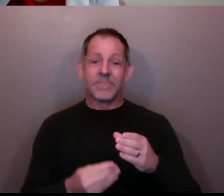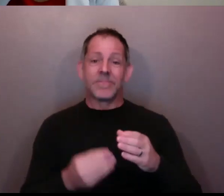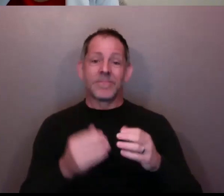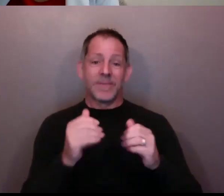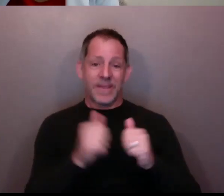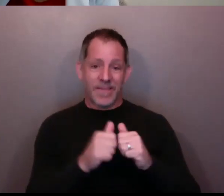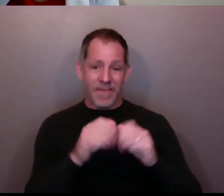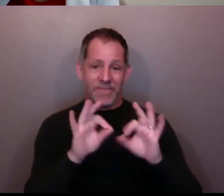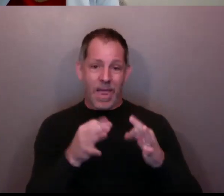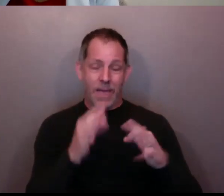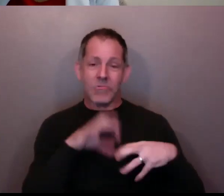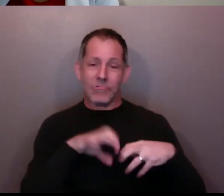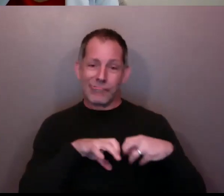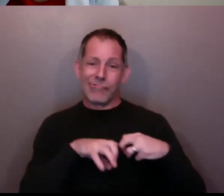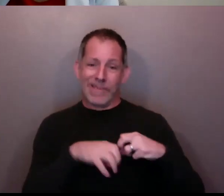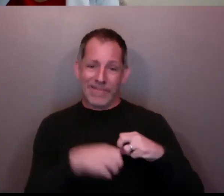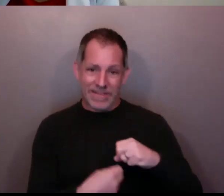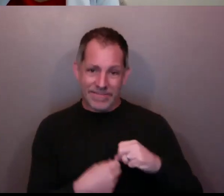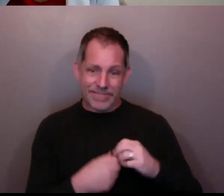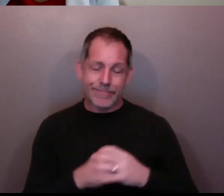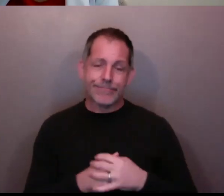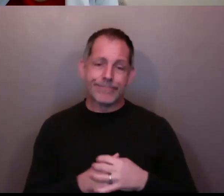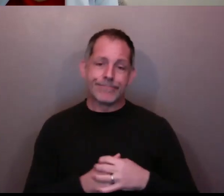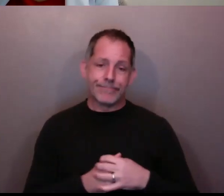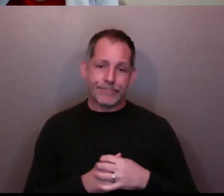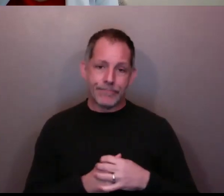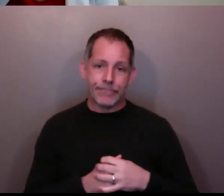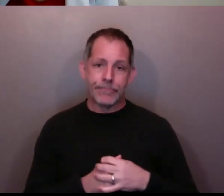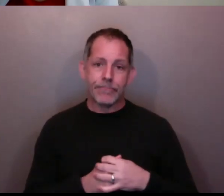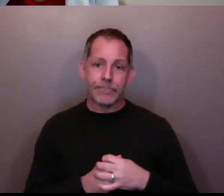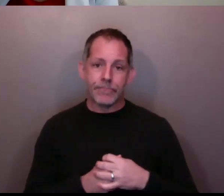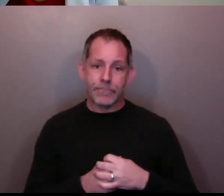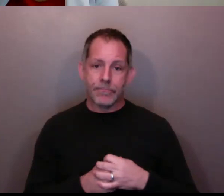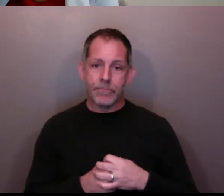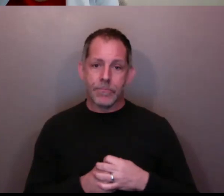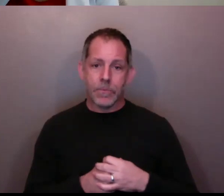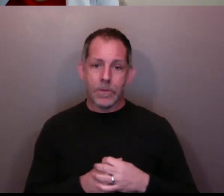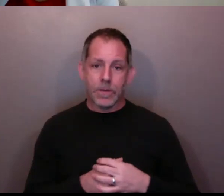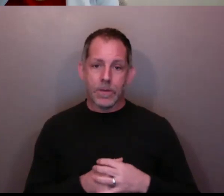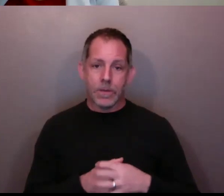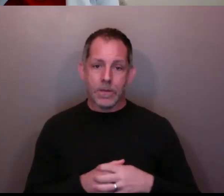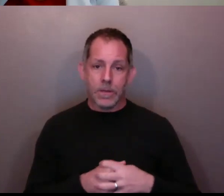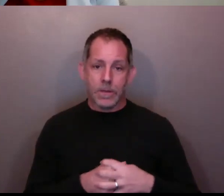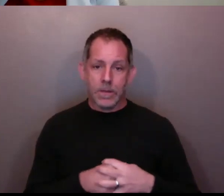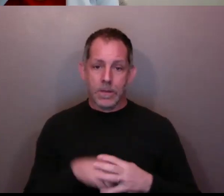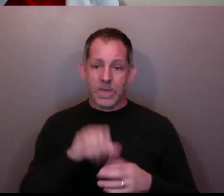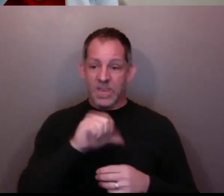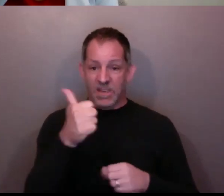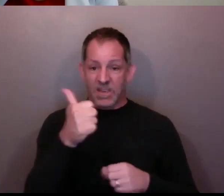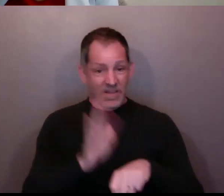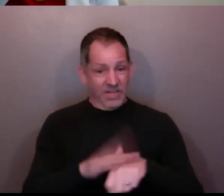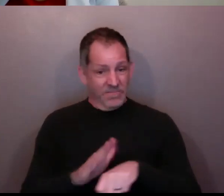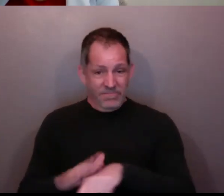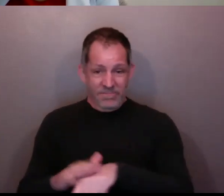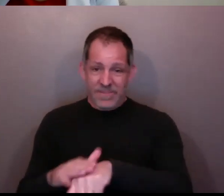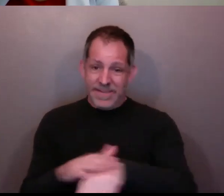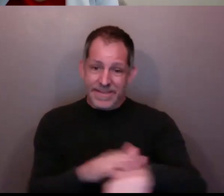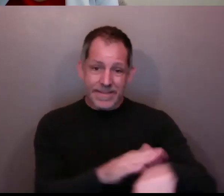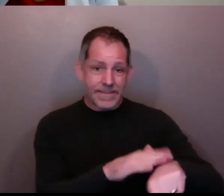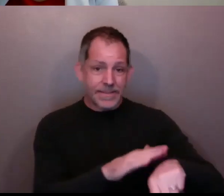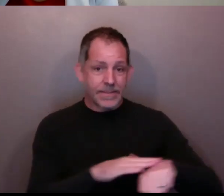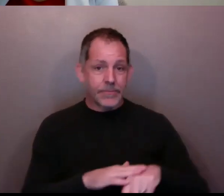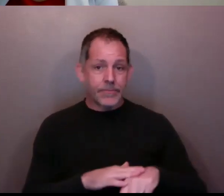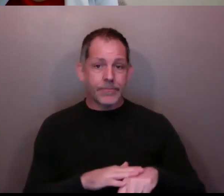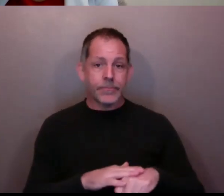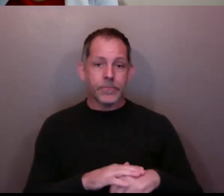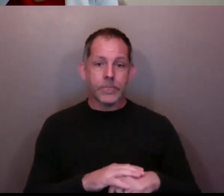them, and certainly another signal to all of us that while the elderly and the medically vulnerable are more